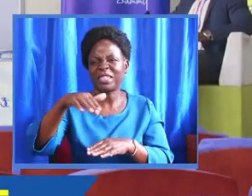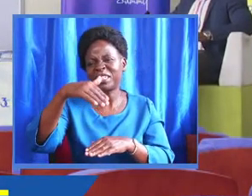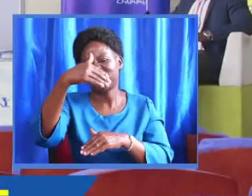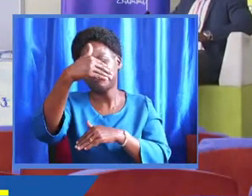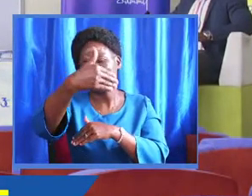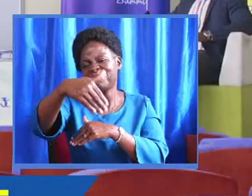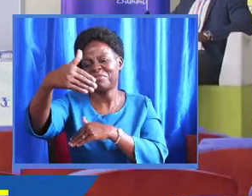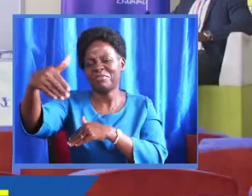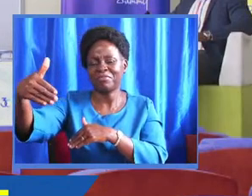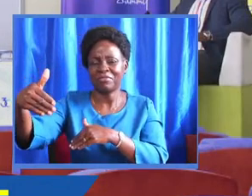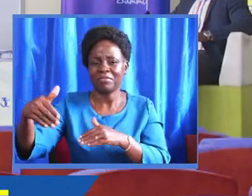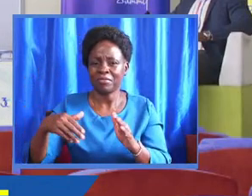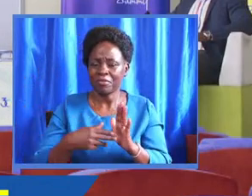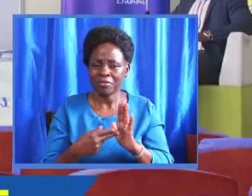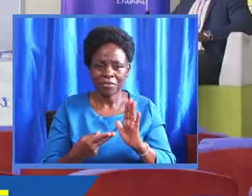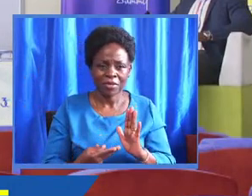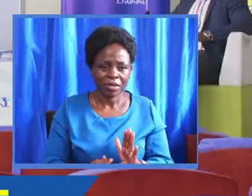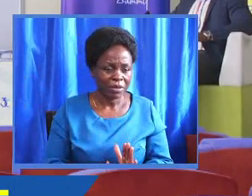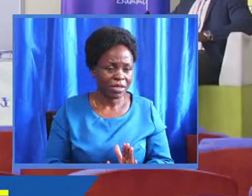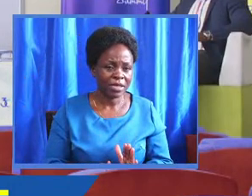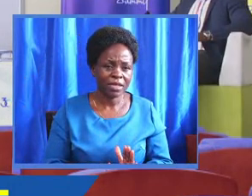suburbs, it does not mean that